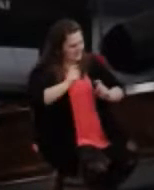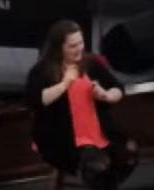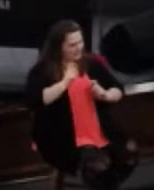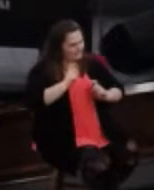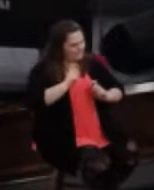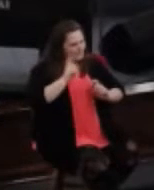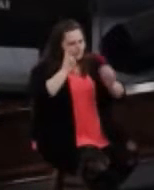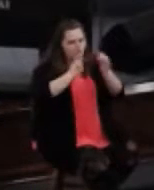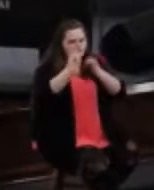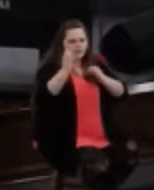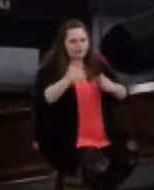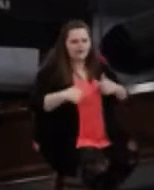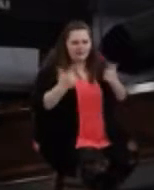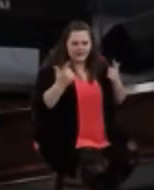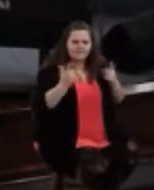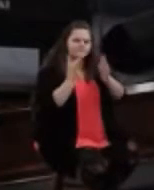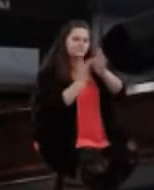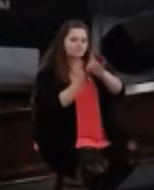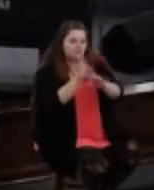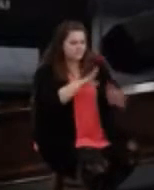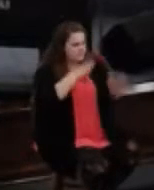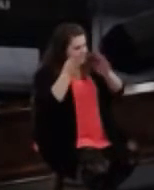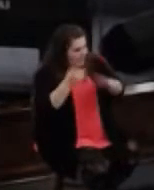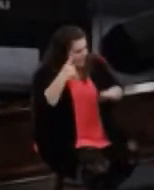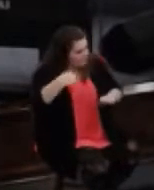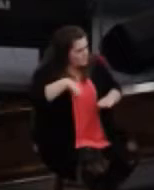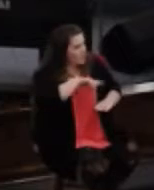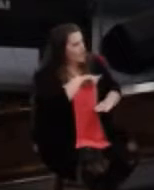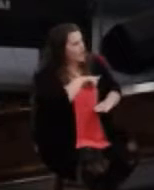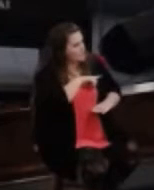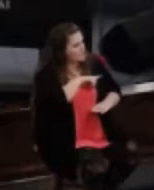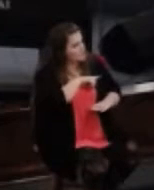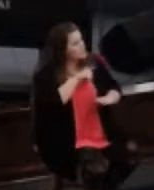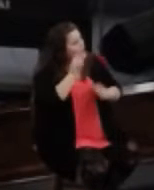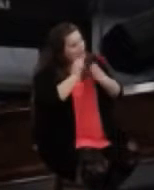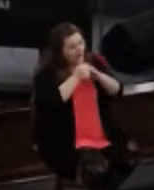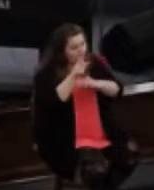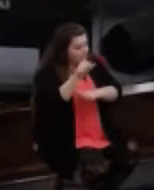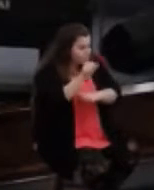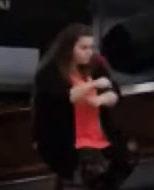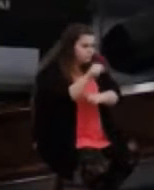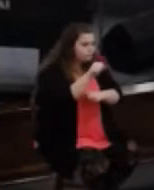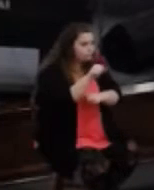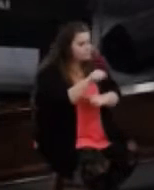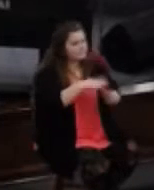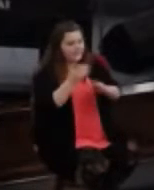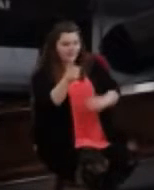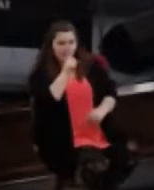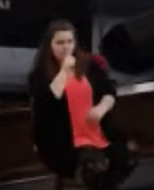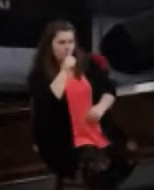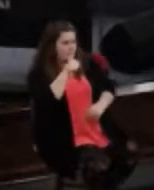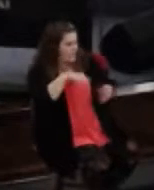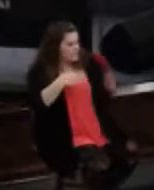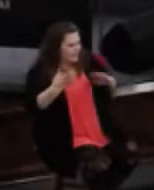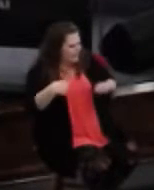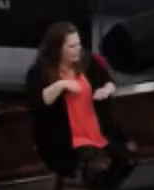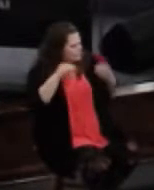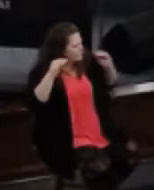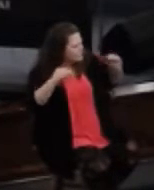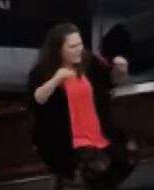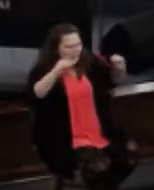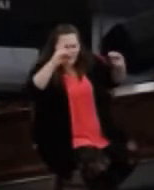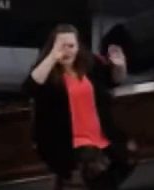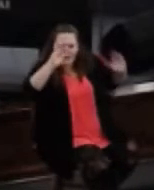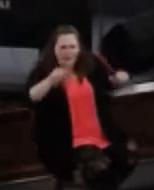eternal life. Jesus died for us in order to conquer death. If he hadn't died for us, we'd have no hope of